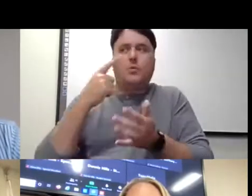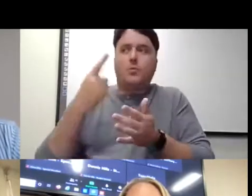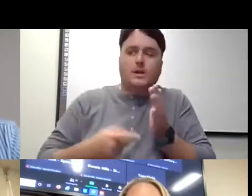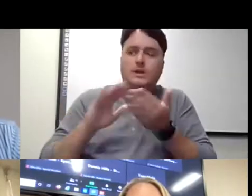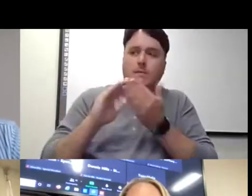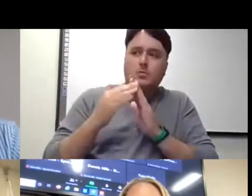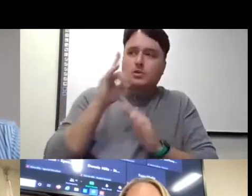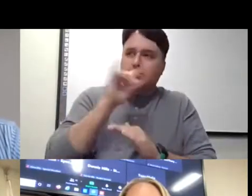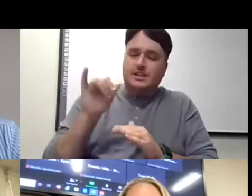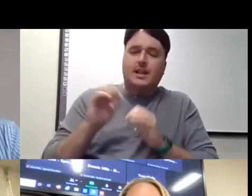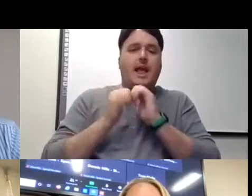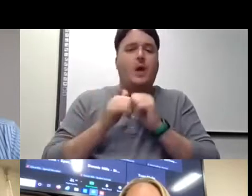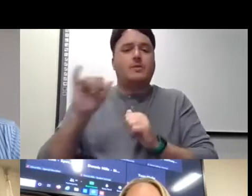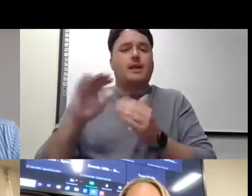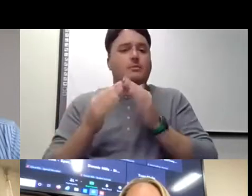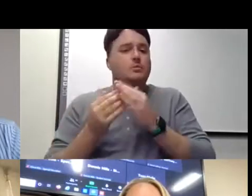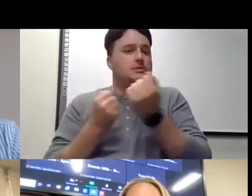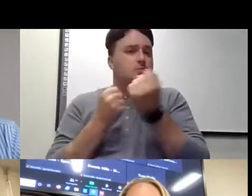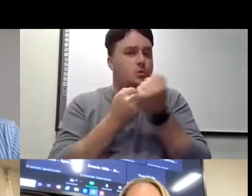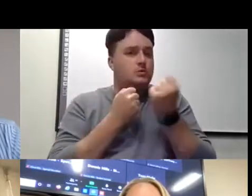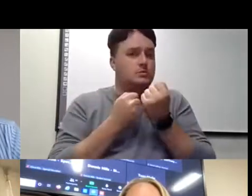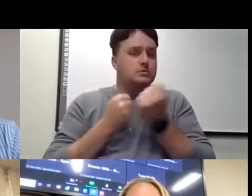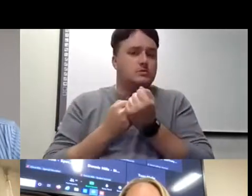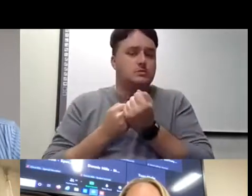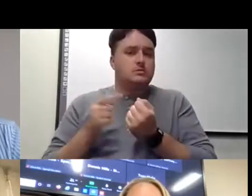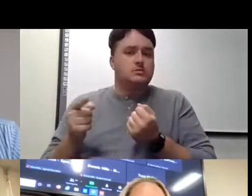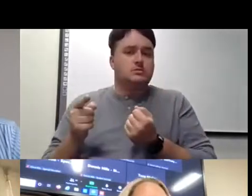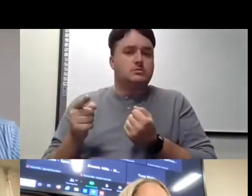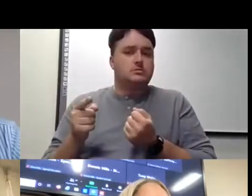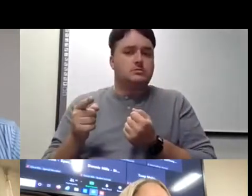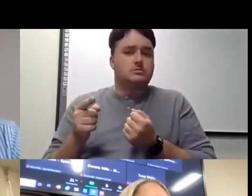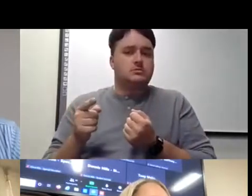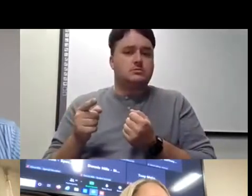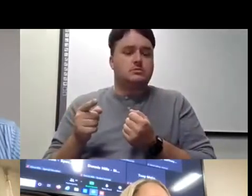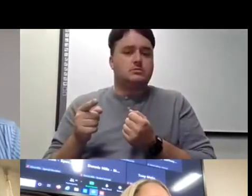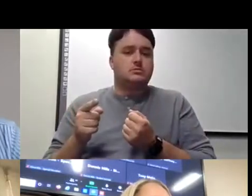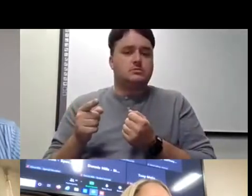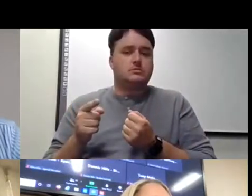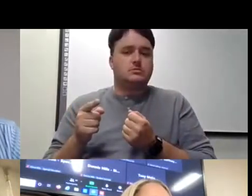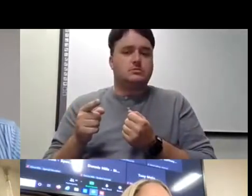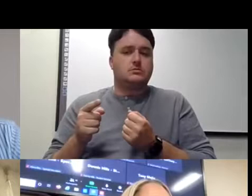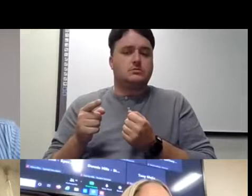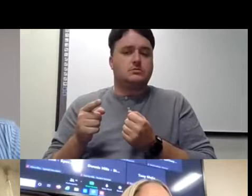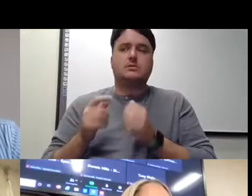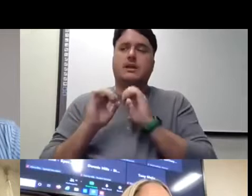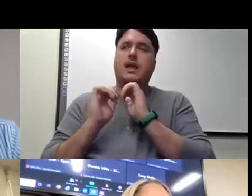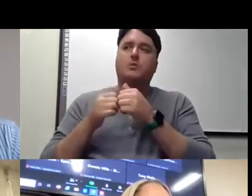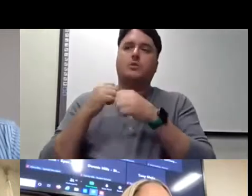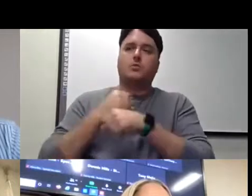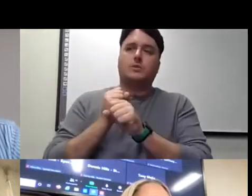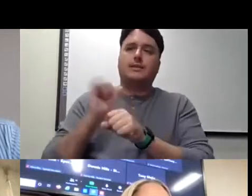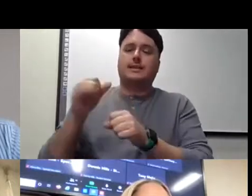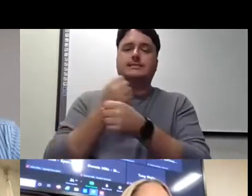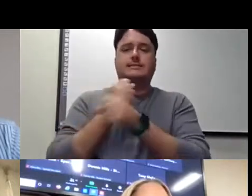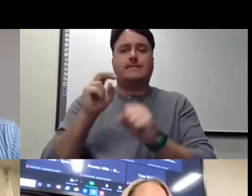is like and how that community supports those, just how do they create that safety net